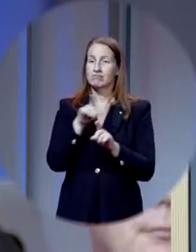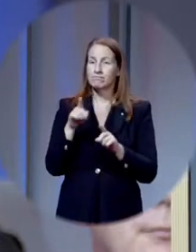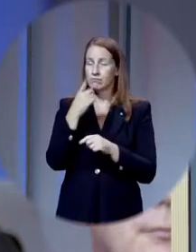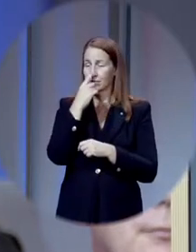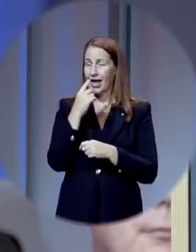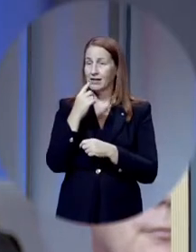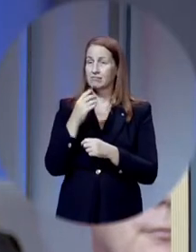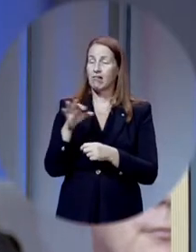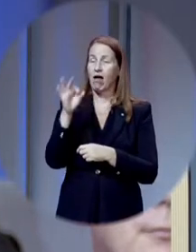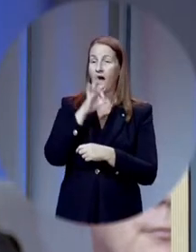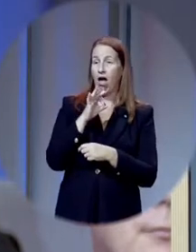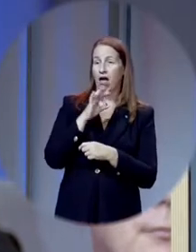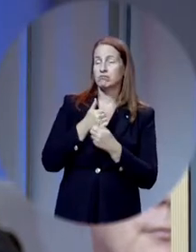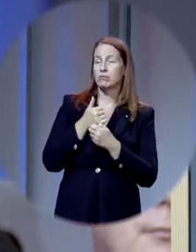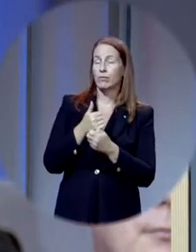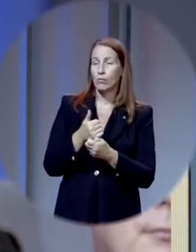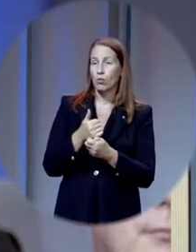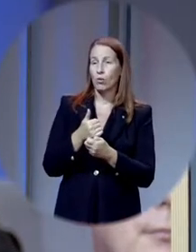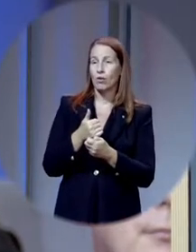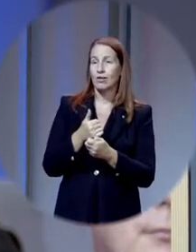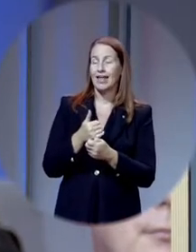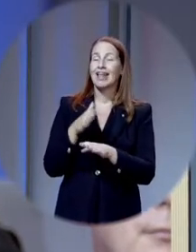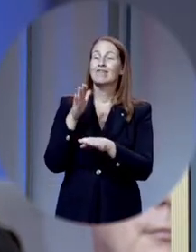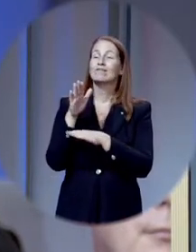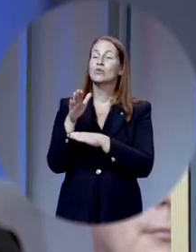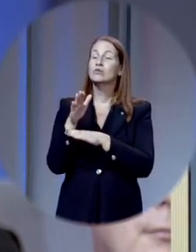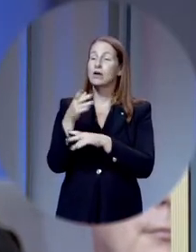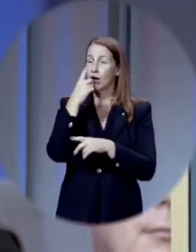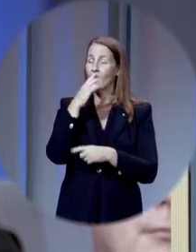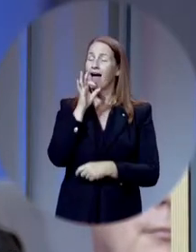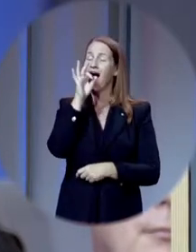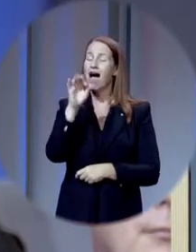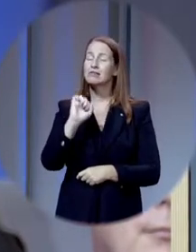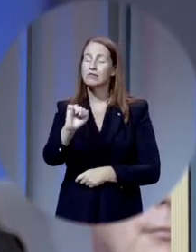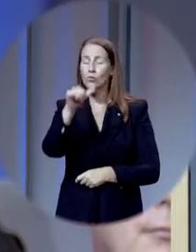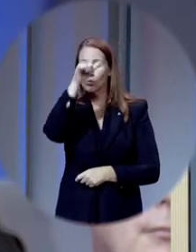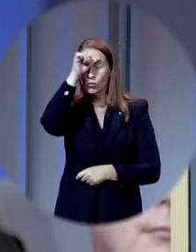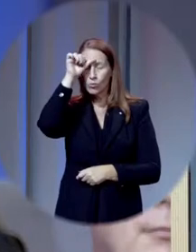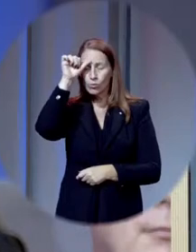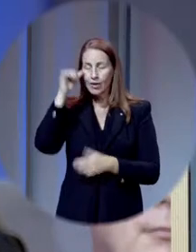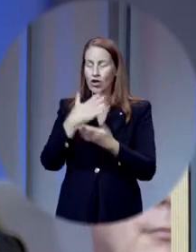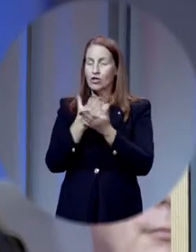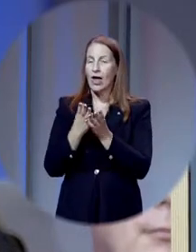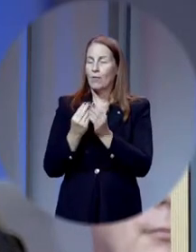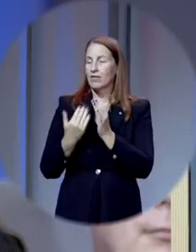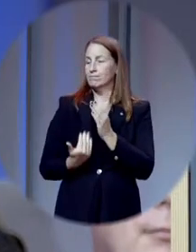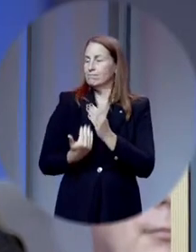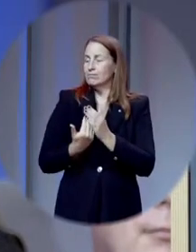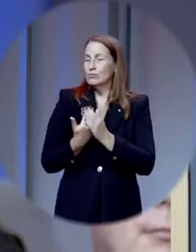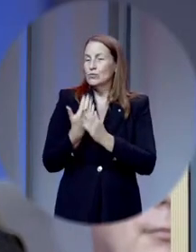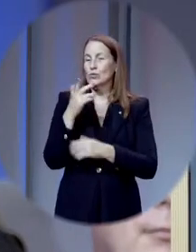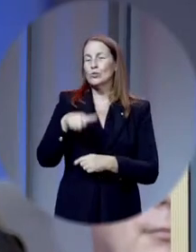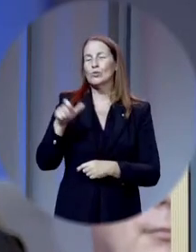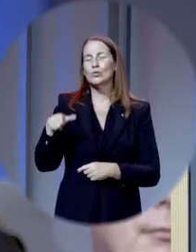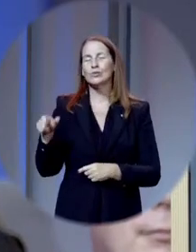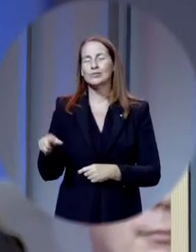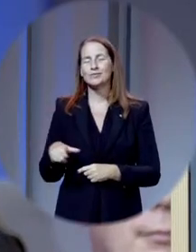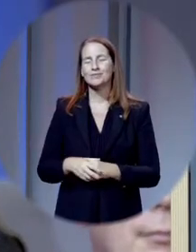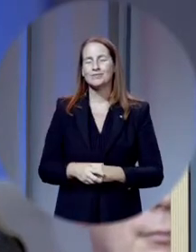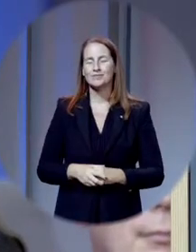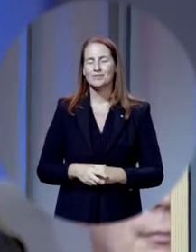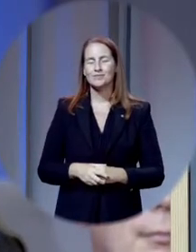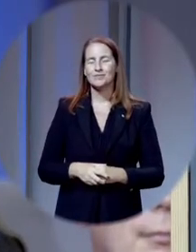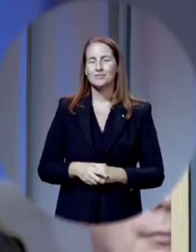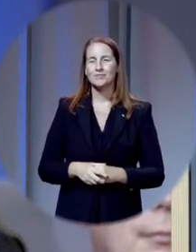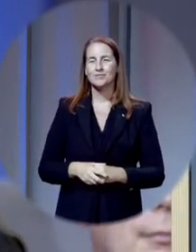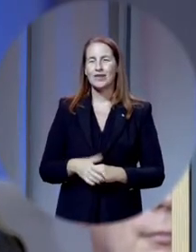them. And in years to come, we can seek your wisdom to share with those that follow after you.